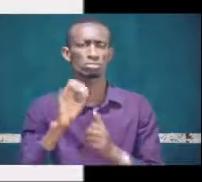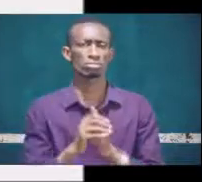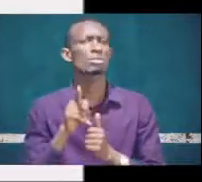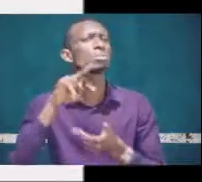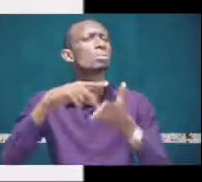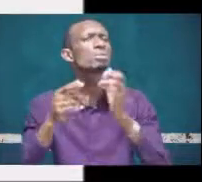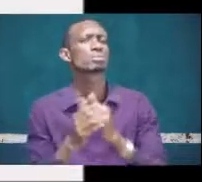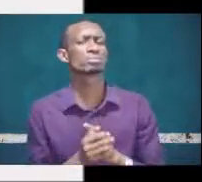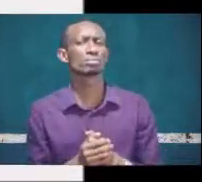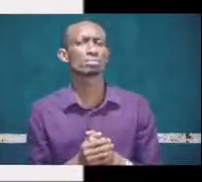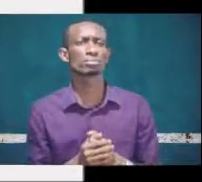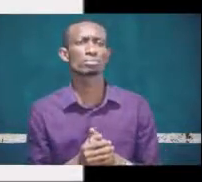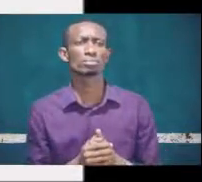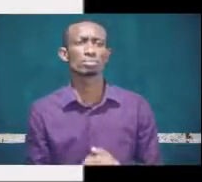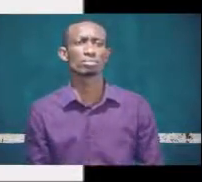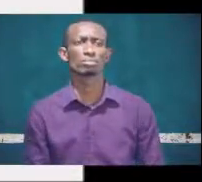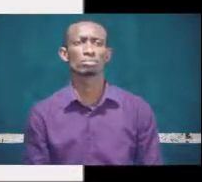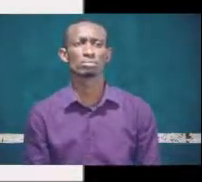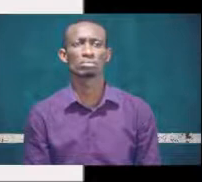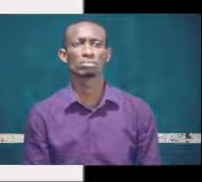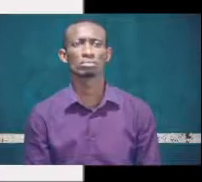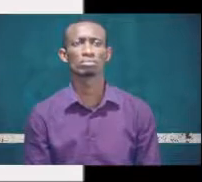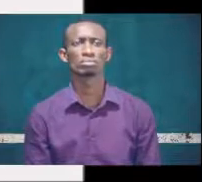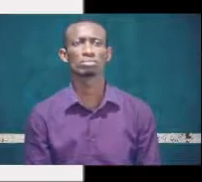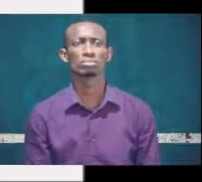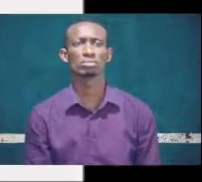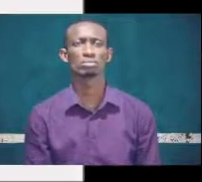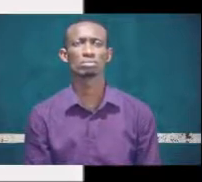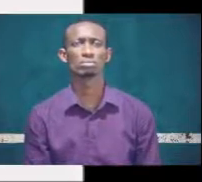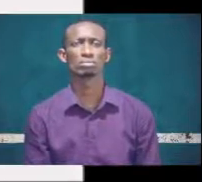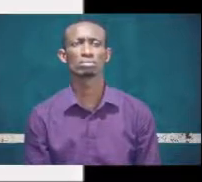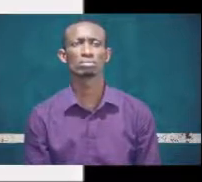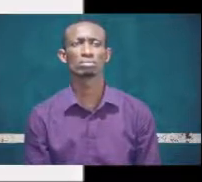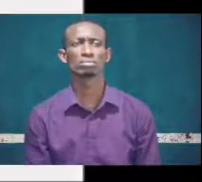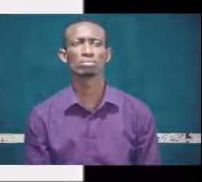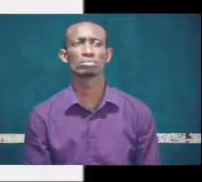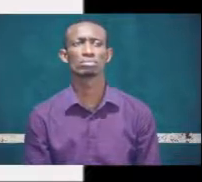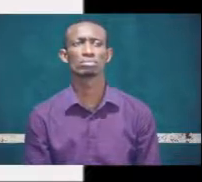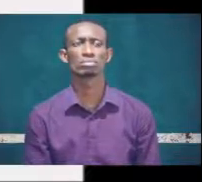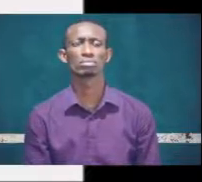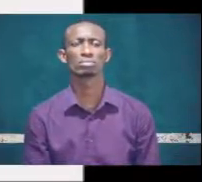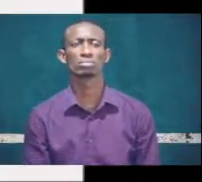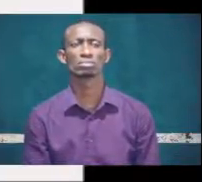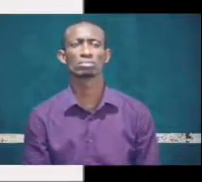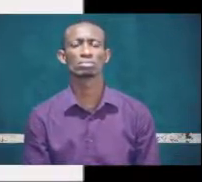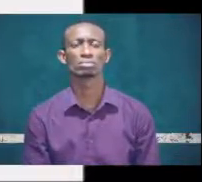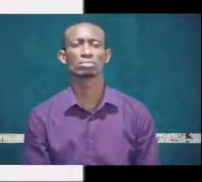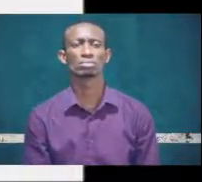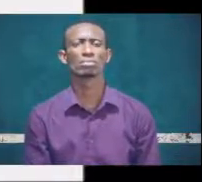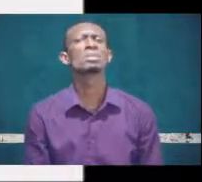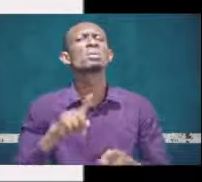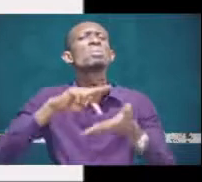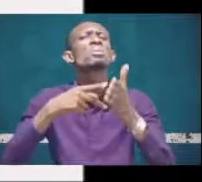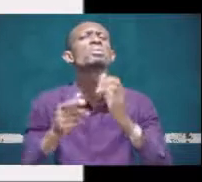ostentation. Goods of ostentation. Ostentation. What are goods